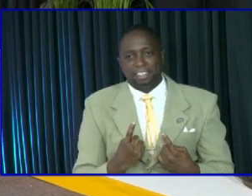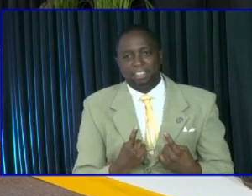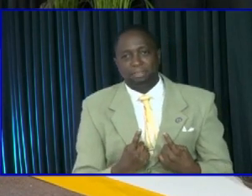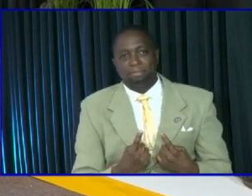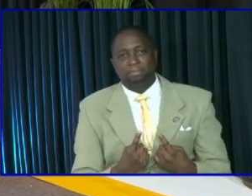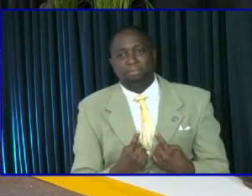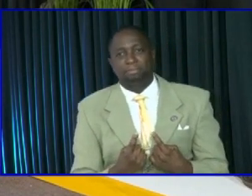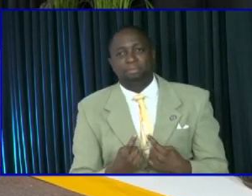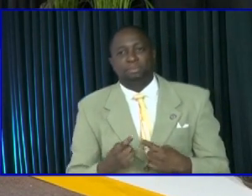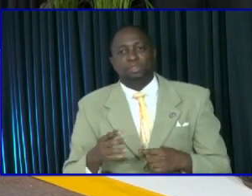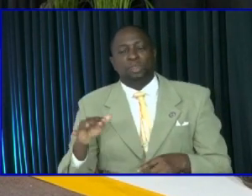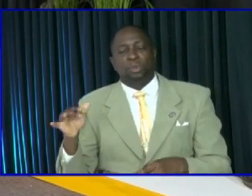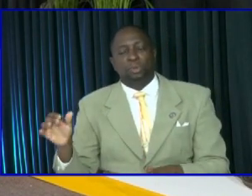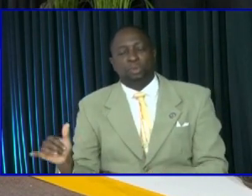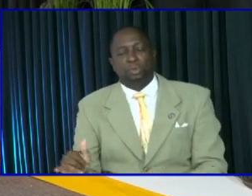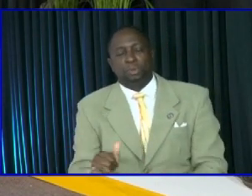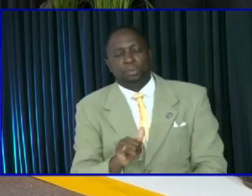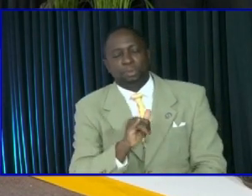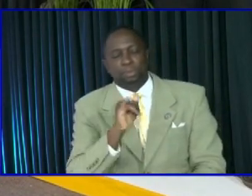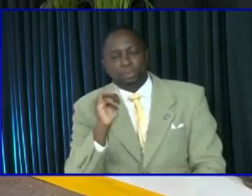comes.